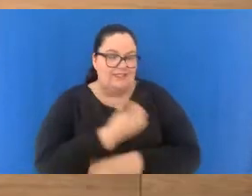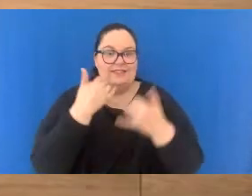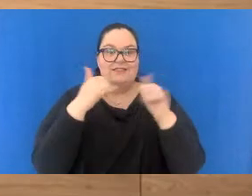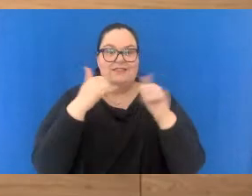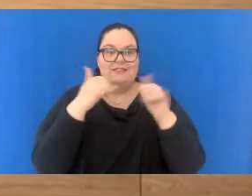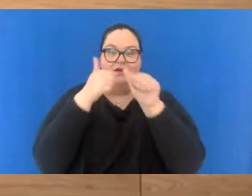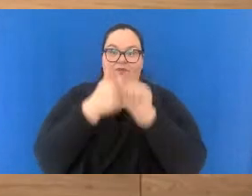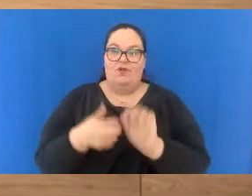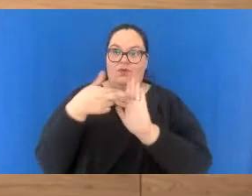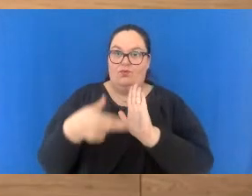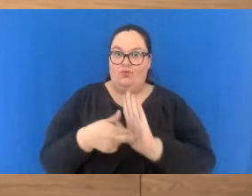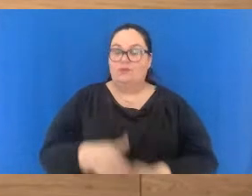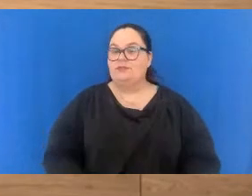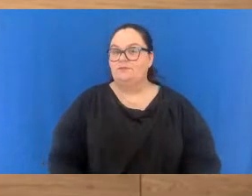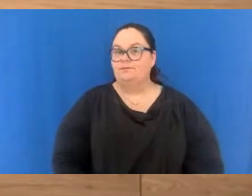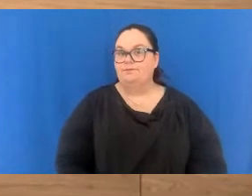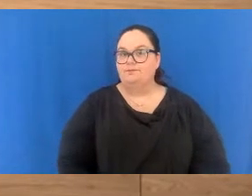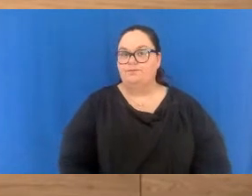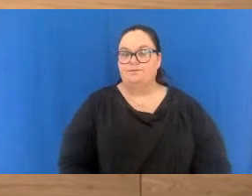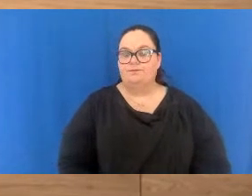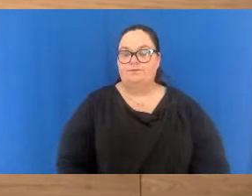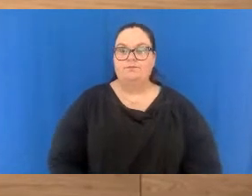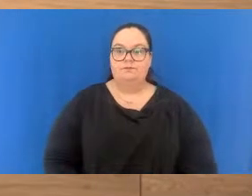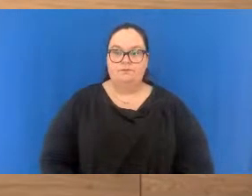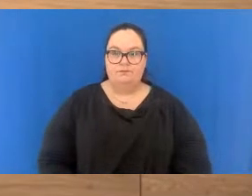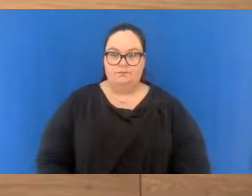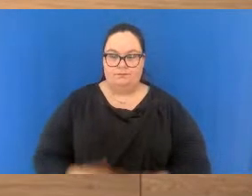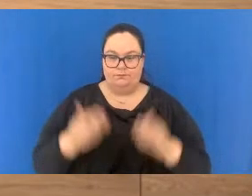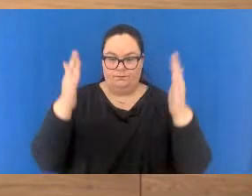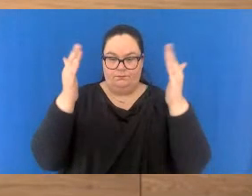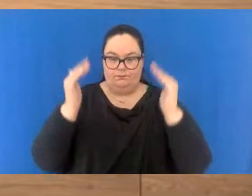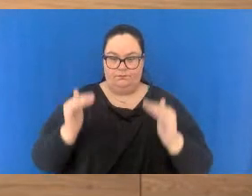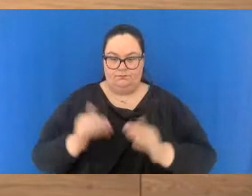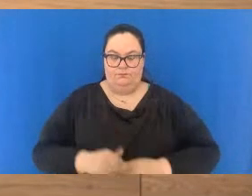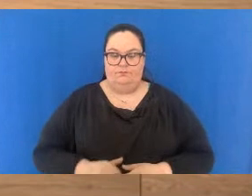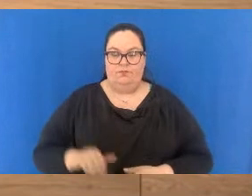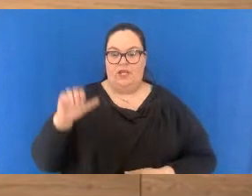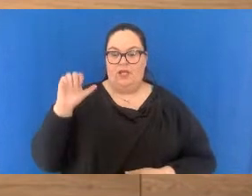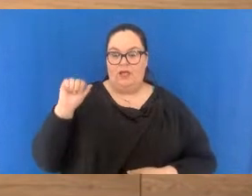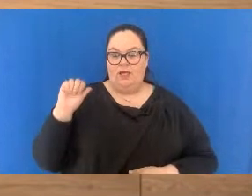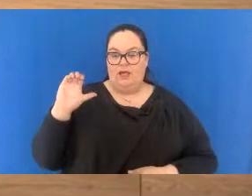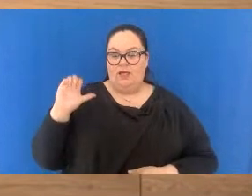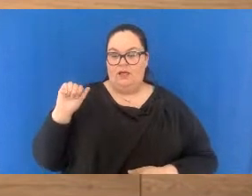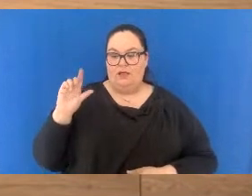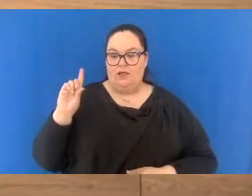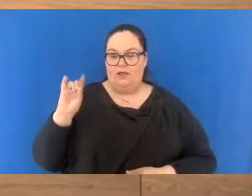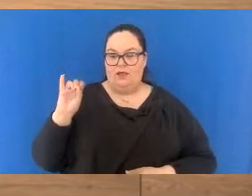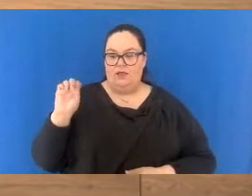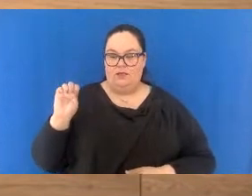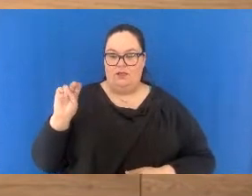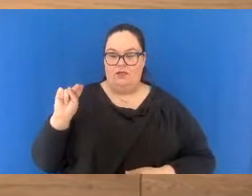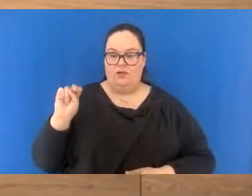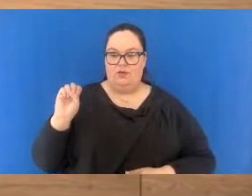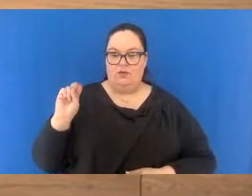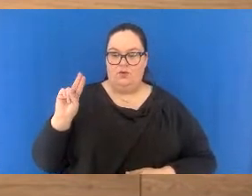Thank you, Ms. Hogarth. David Caron ou Alison Roy, l'Acadie Nouvelle? L'Acadie Nouvelle.